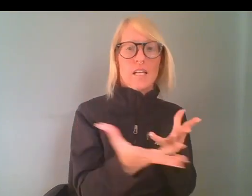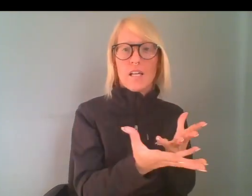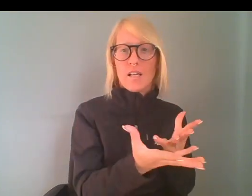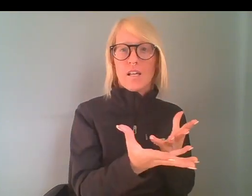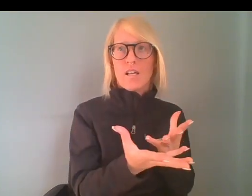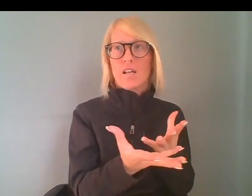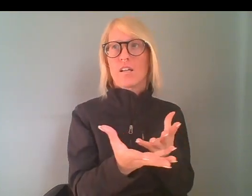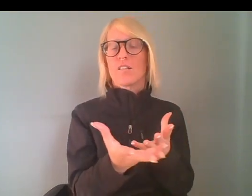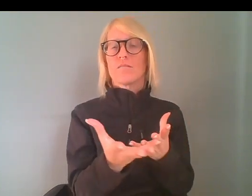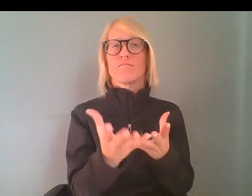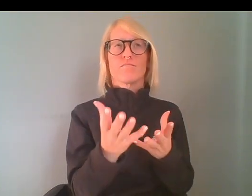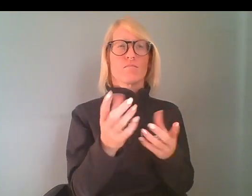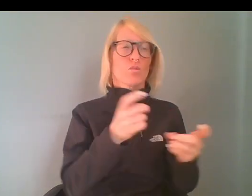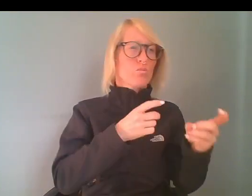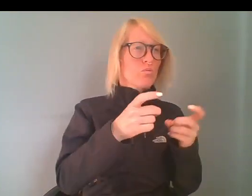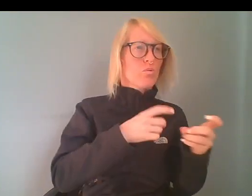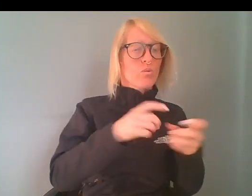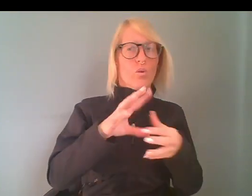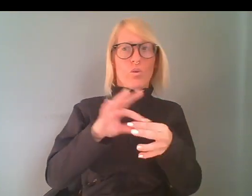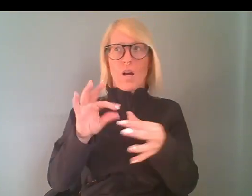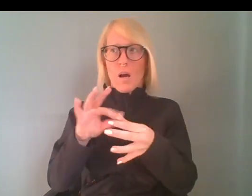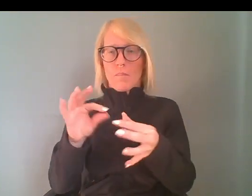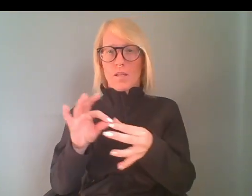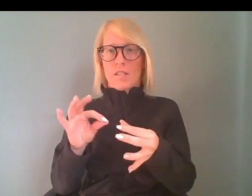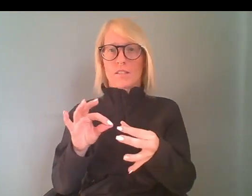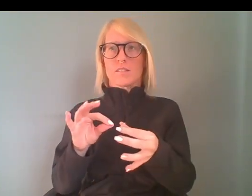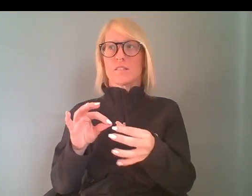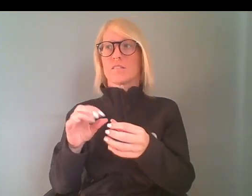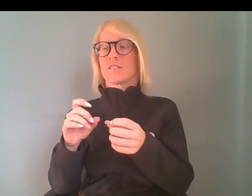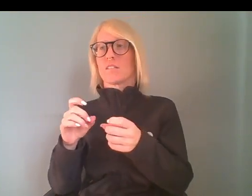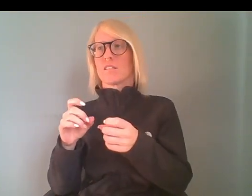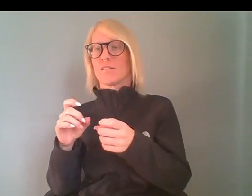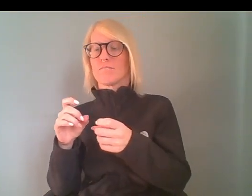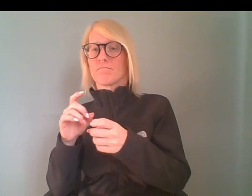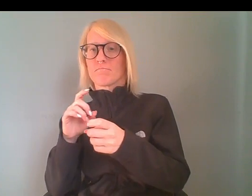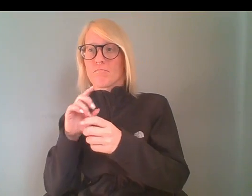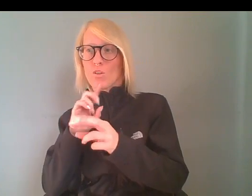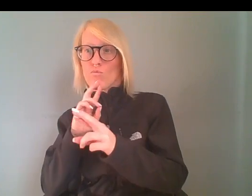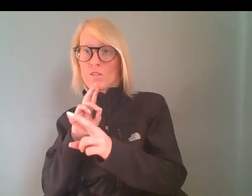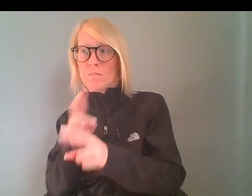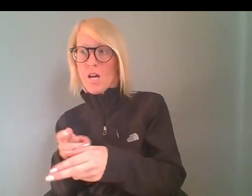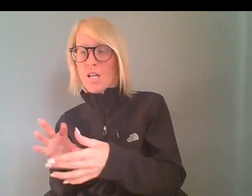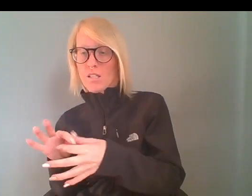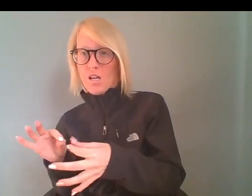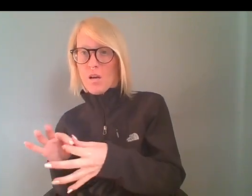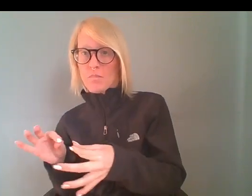monitor comments and respond to comments if people are commenting on your post. And I